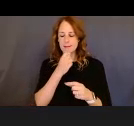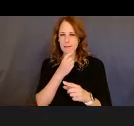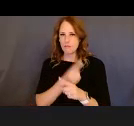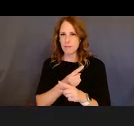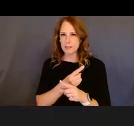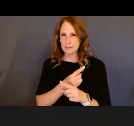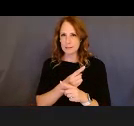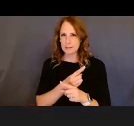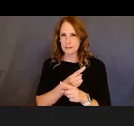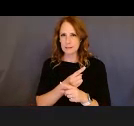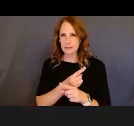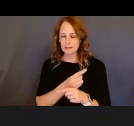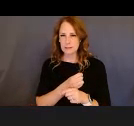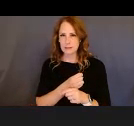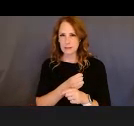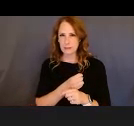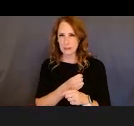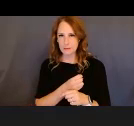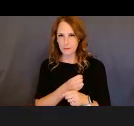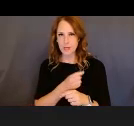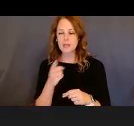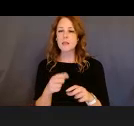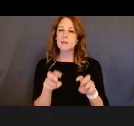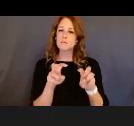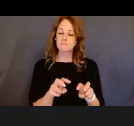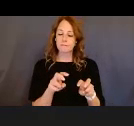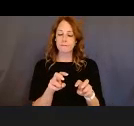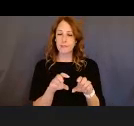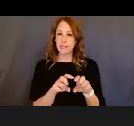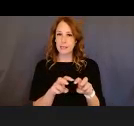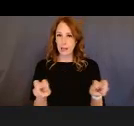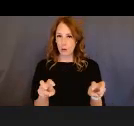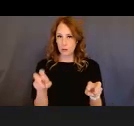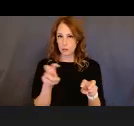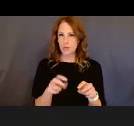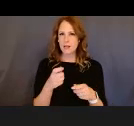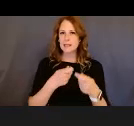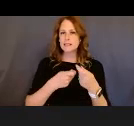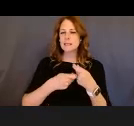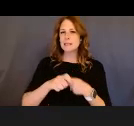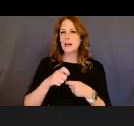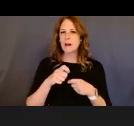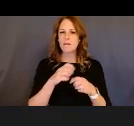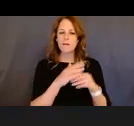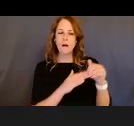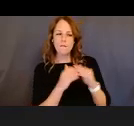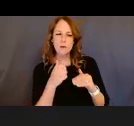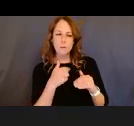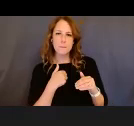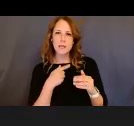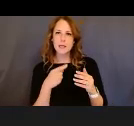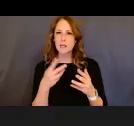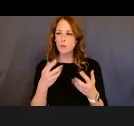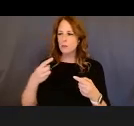not right. He sat on my couch, and instead of consoling me, he proceeds to want to